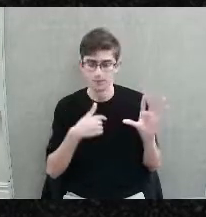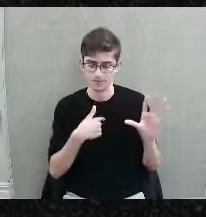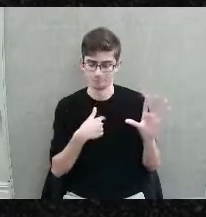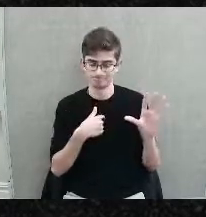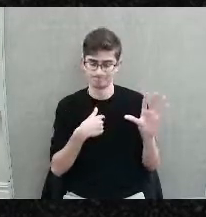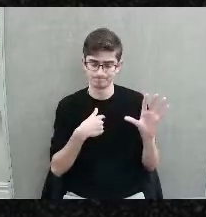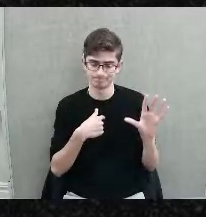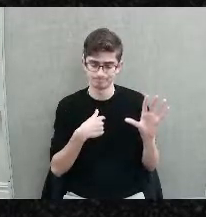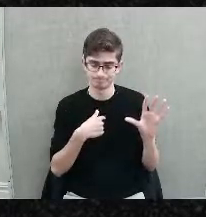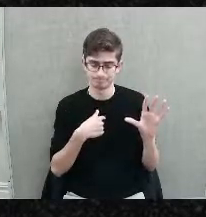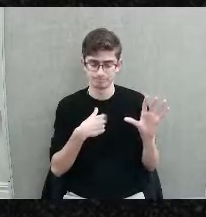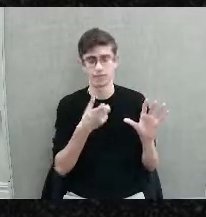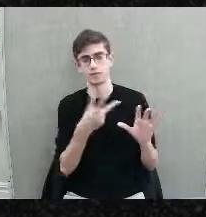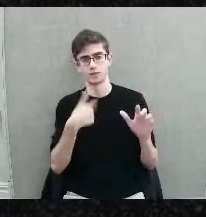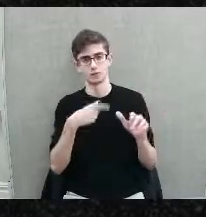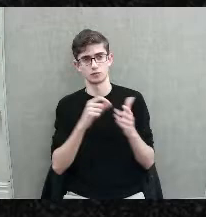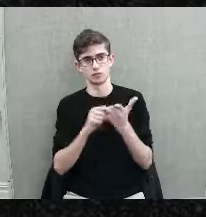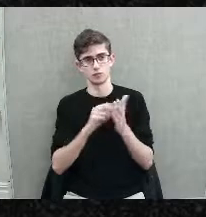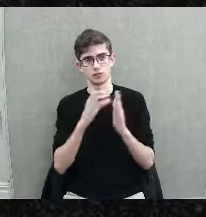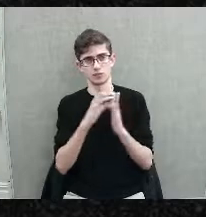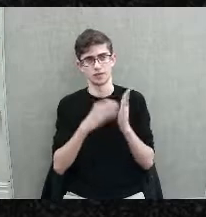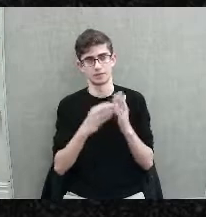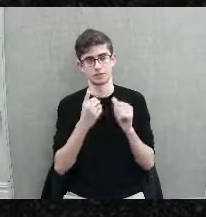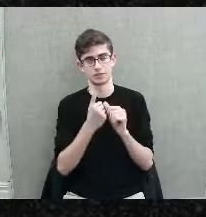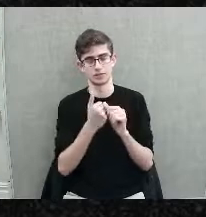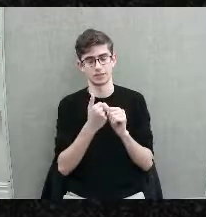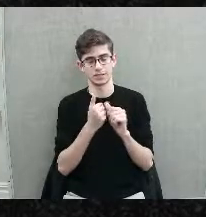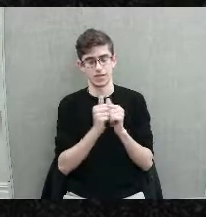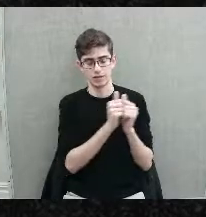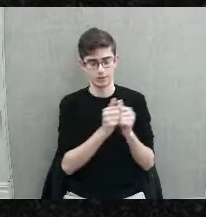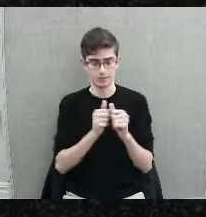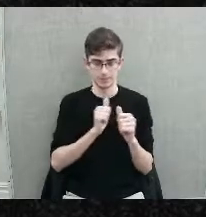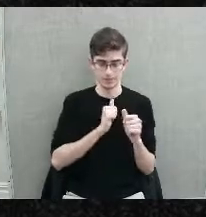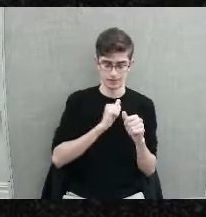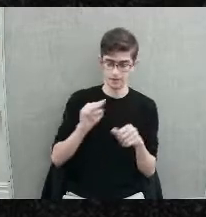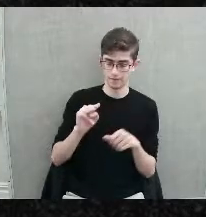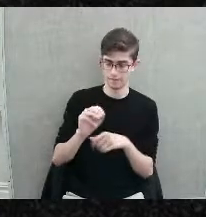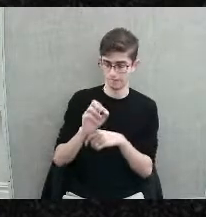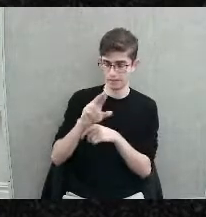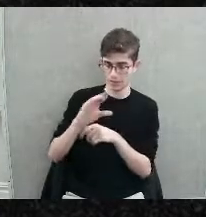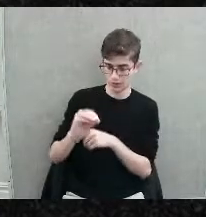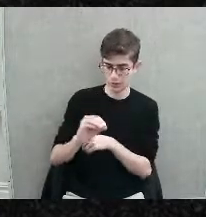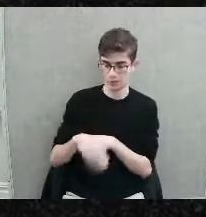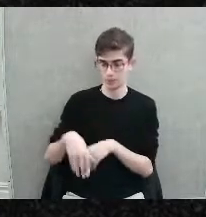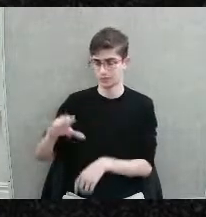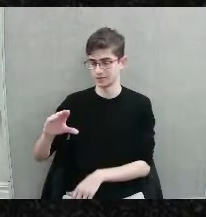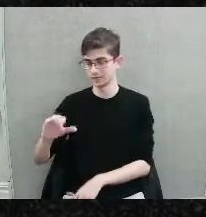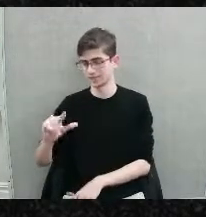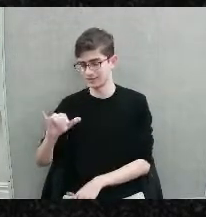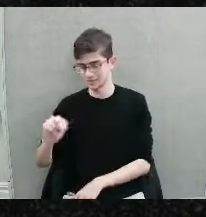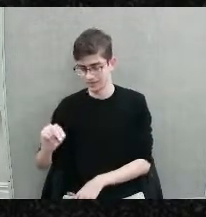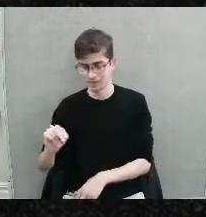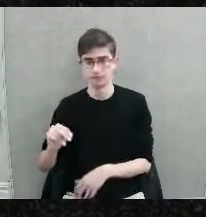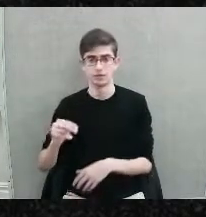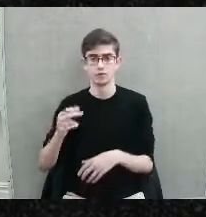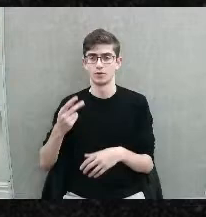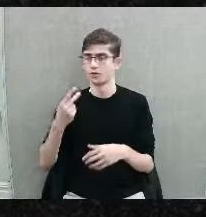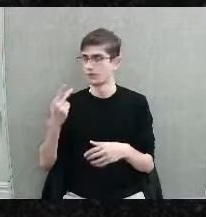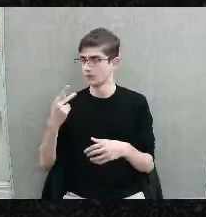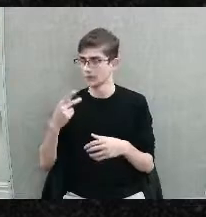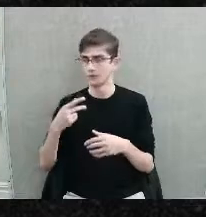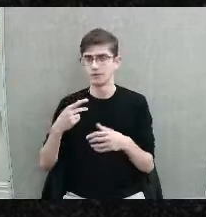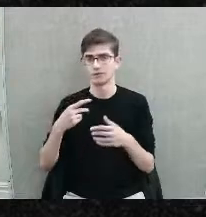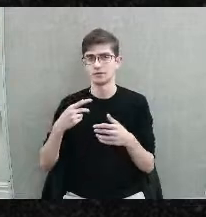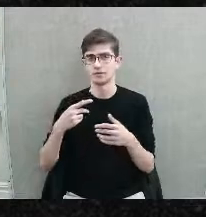also worked in a chapter collectively in this book, so myself and Mario and Siling and Sina were looking at sort of the travels